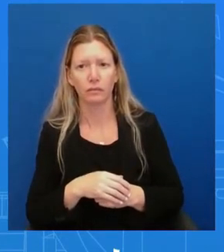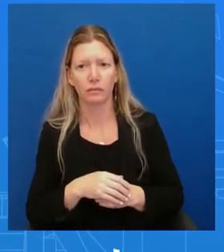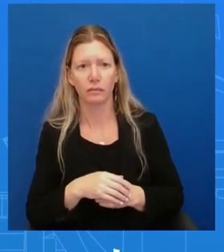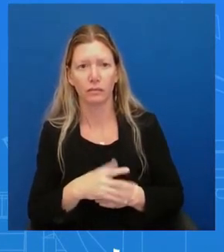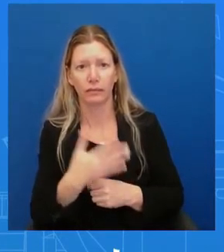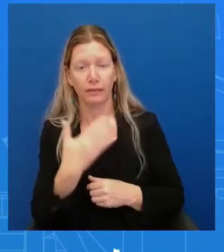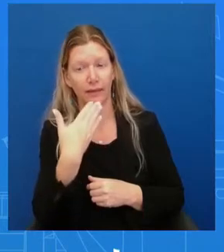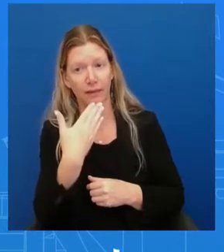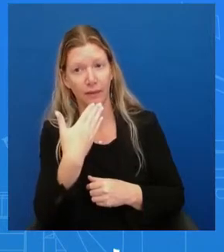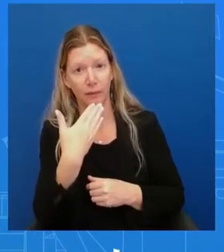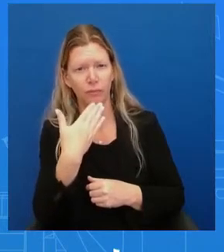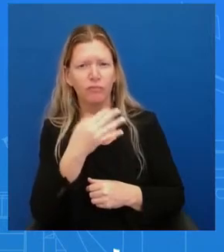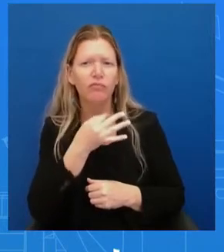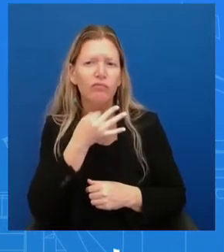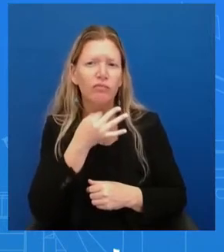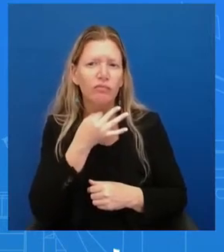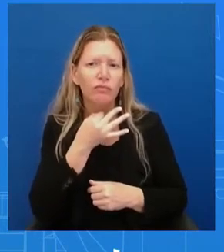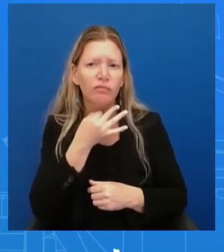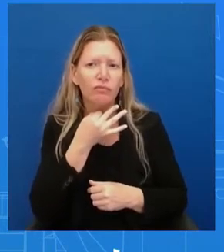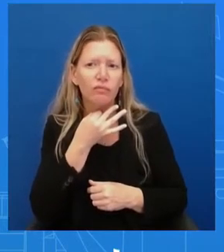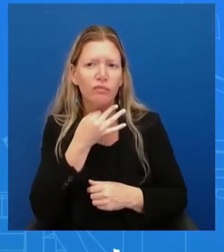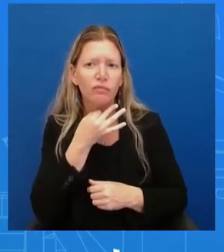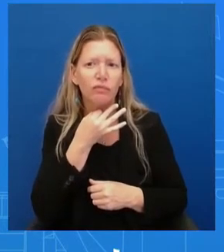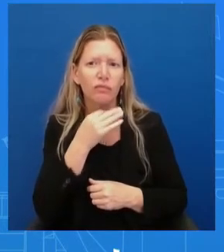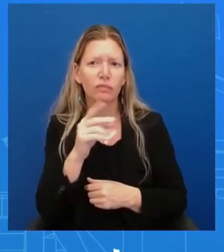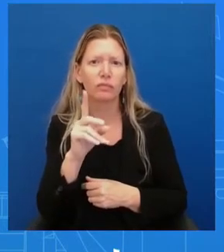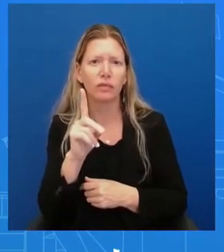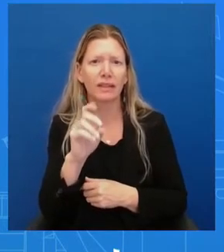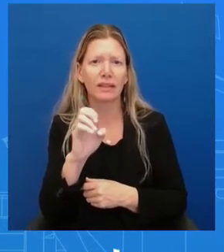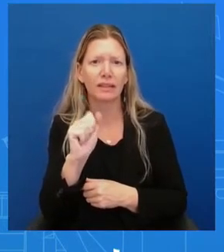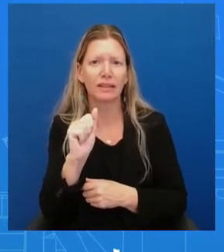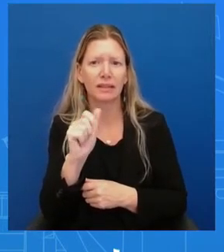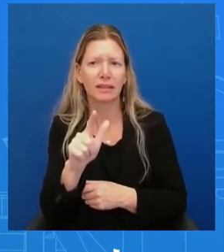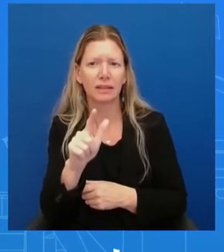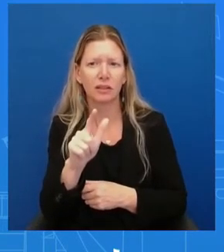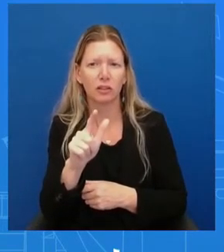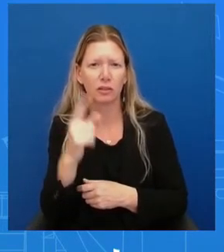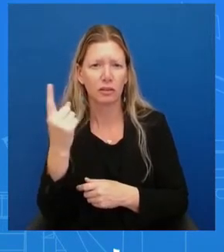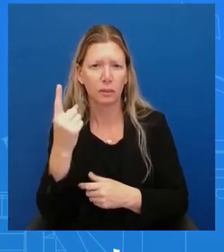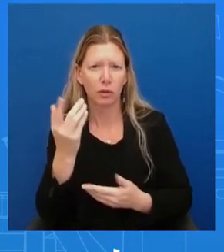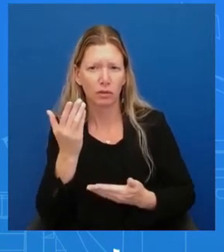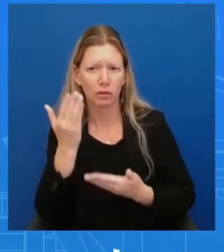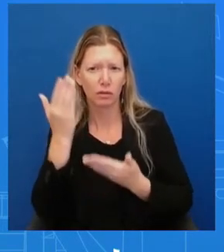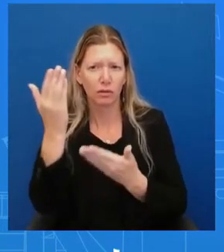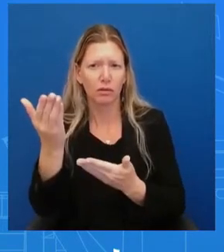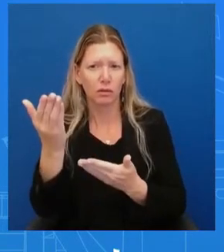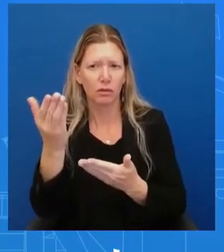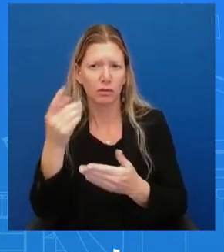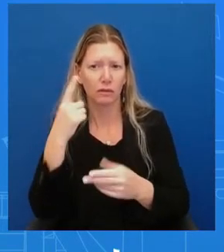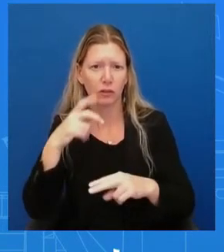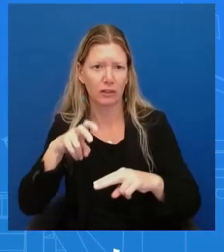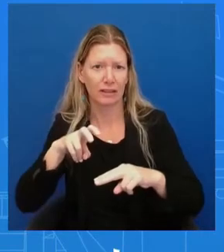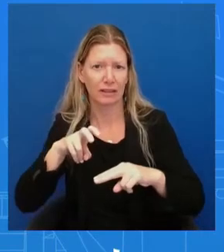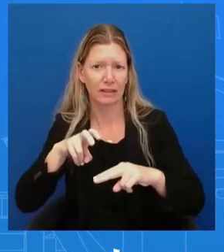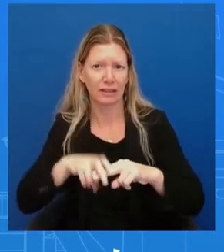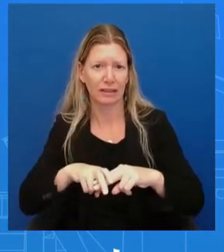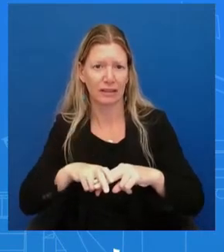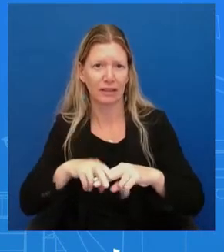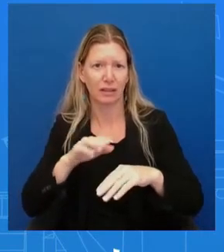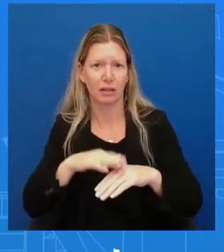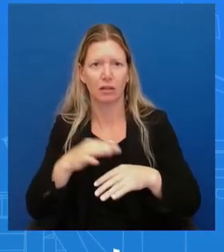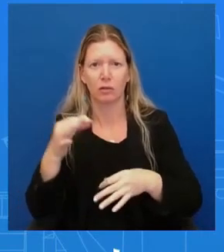Adil Mengi, who's nominated for a seat on the circuit court. Can you talk about what you all are doing specifically to get